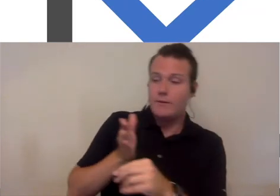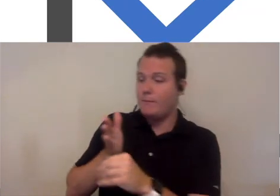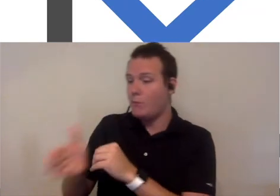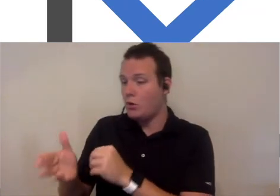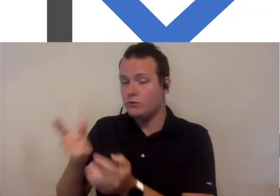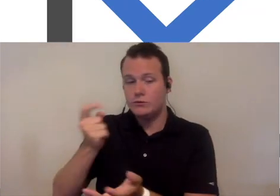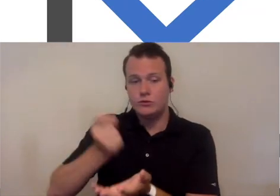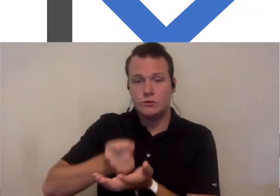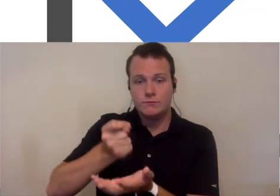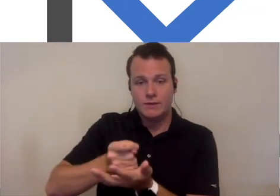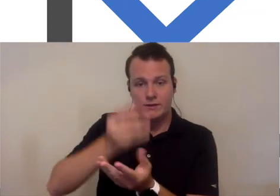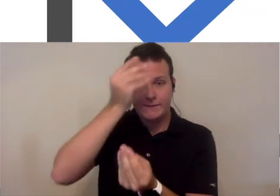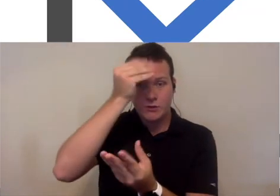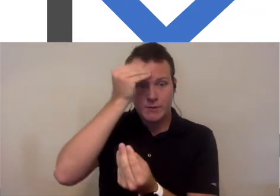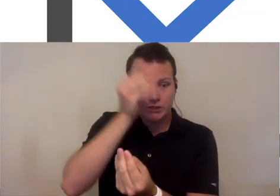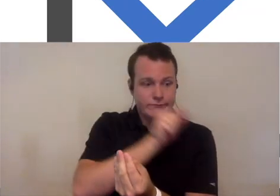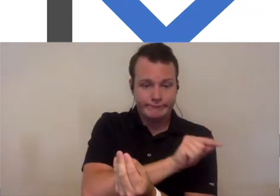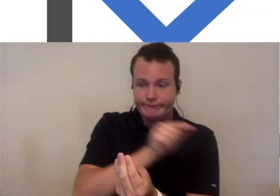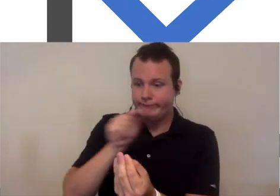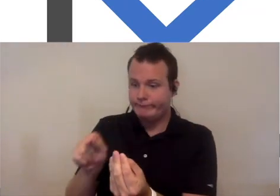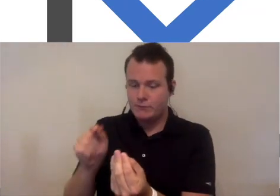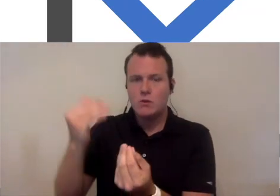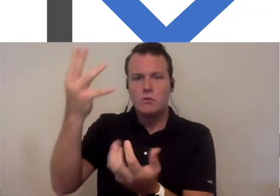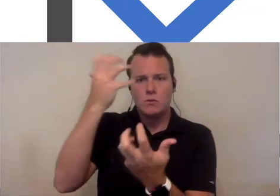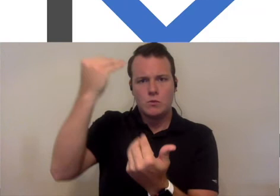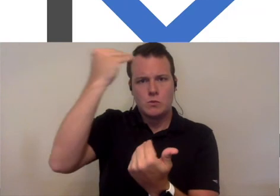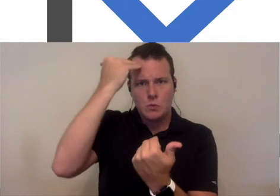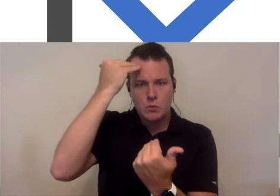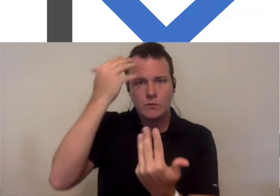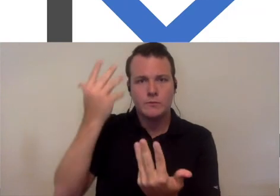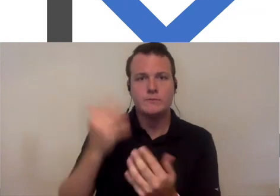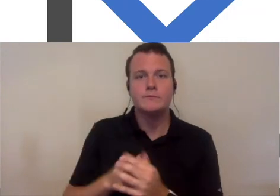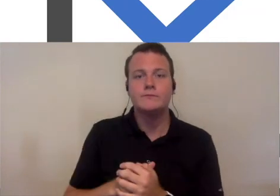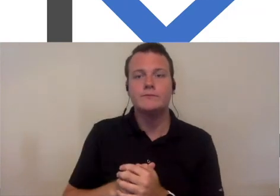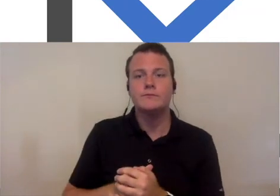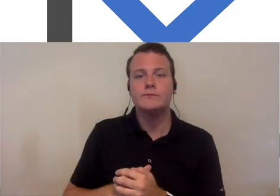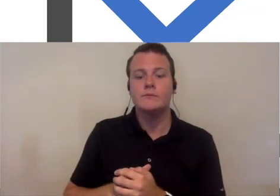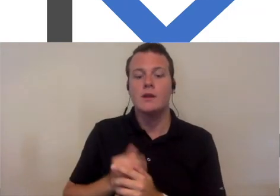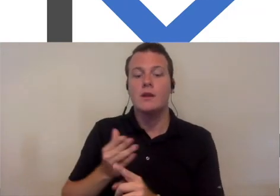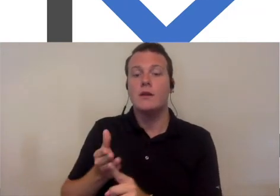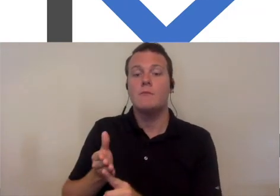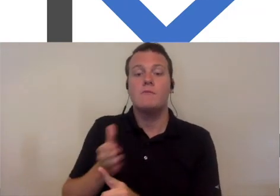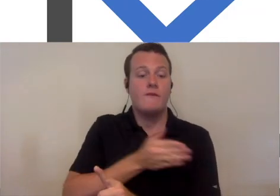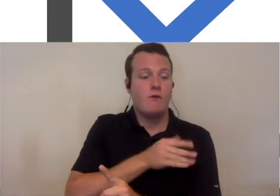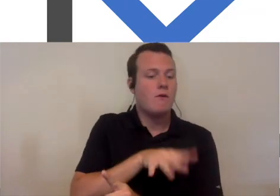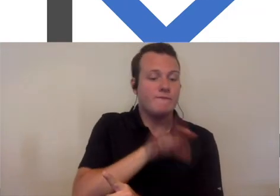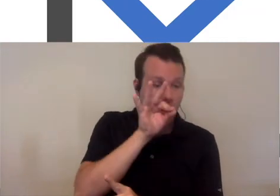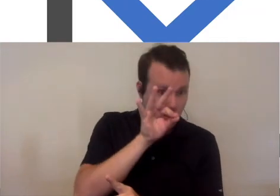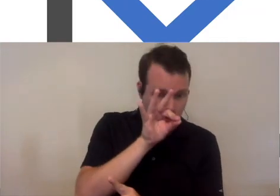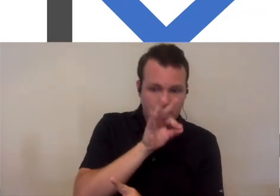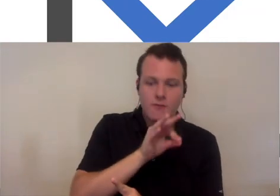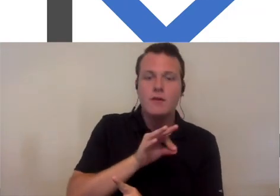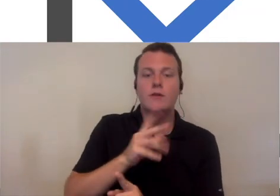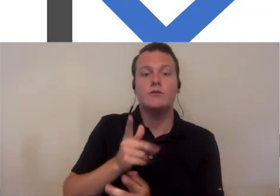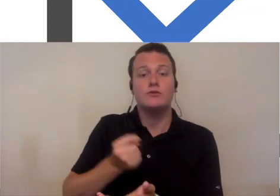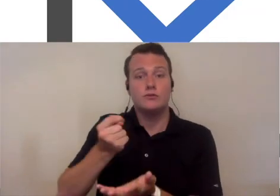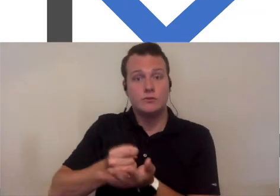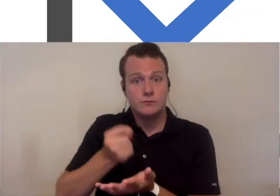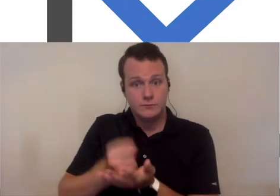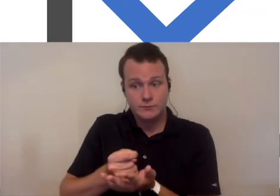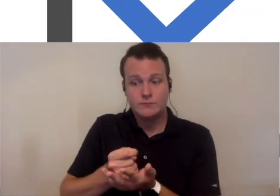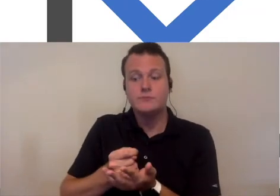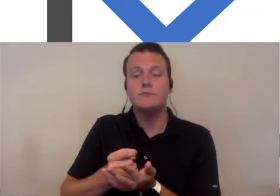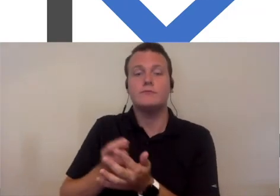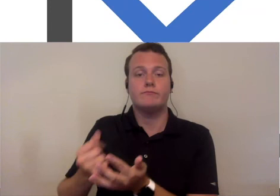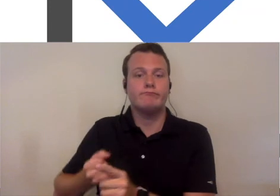information is. So we want to know, what did they find before they started their treatment, and how did their treatment